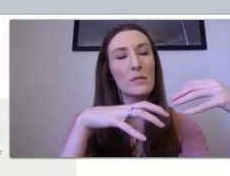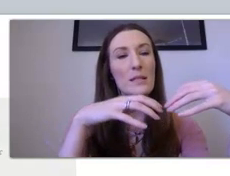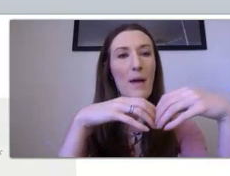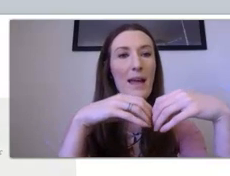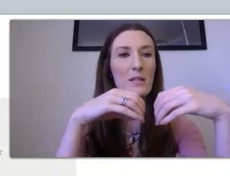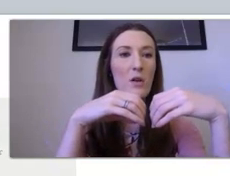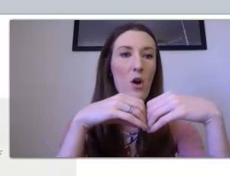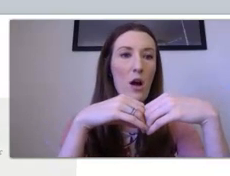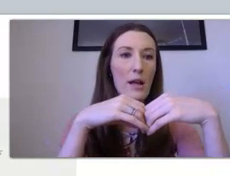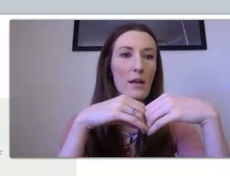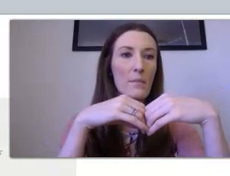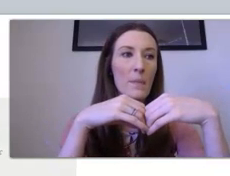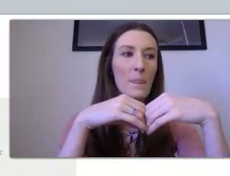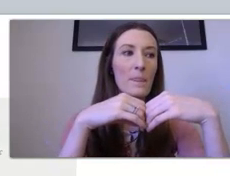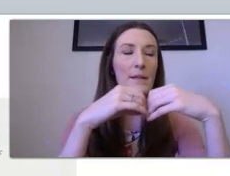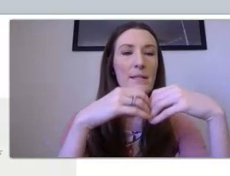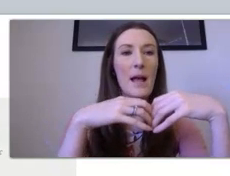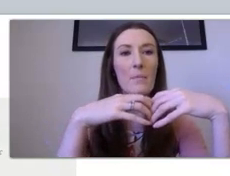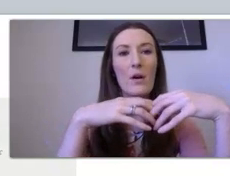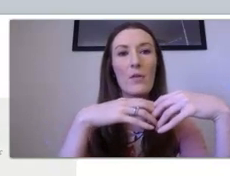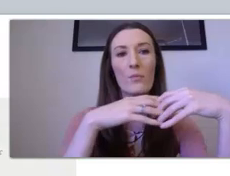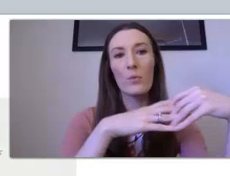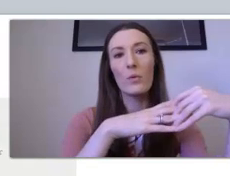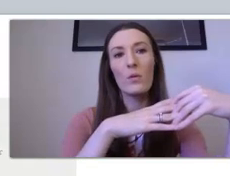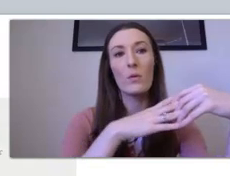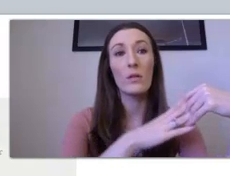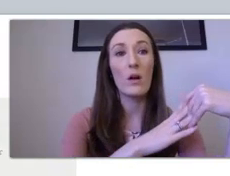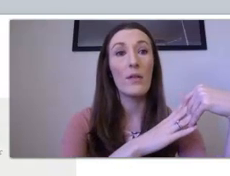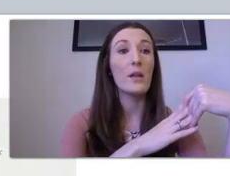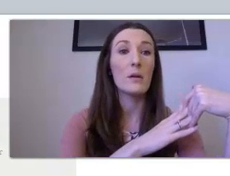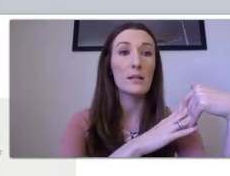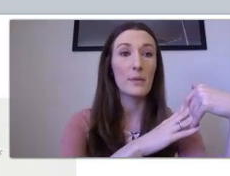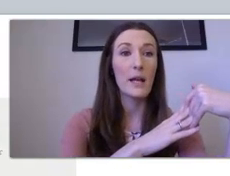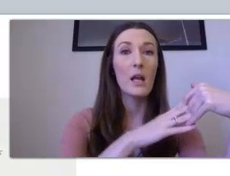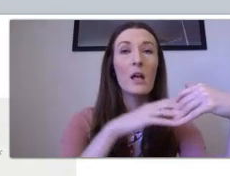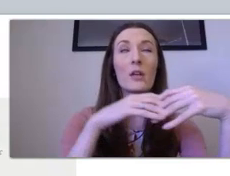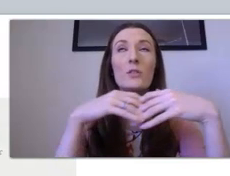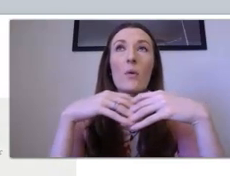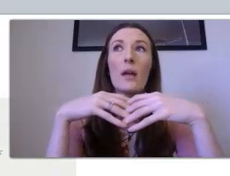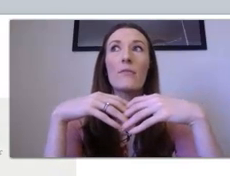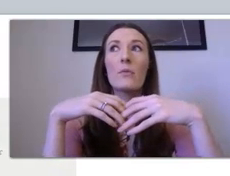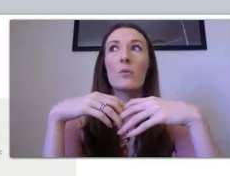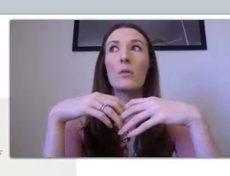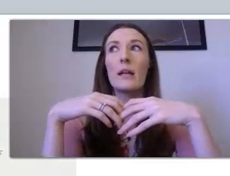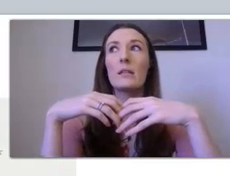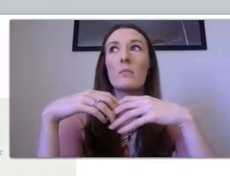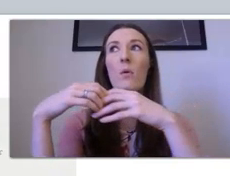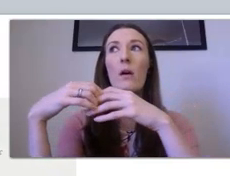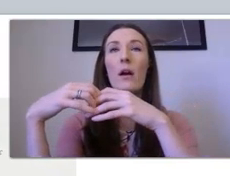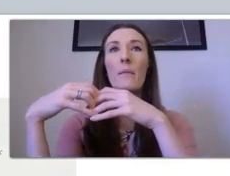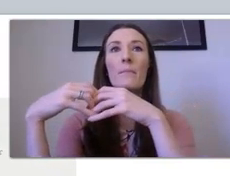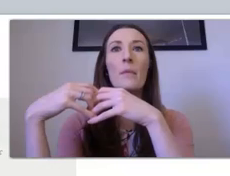these rules depends on the type of rule or law that you are explaining. So if the rule